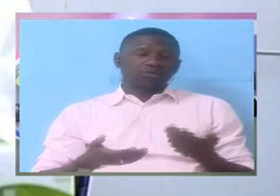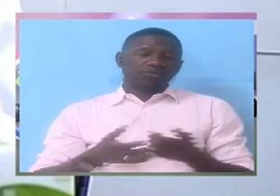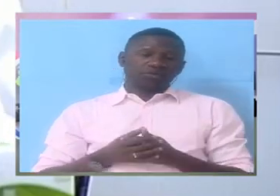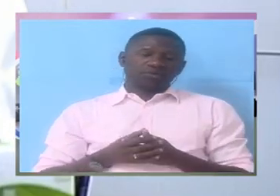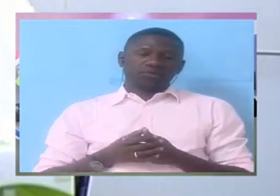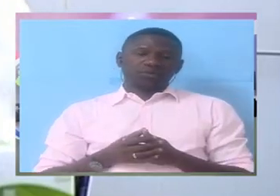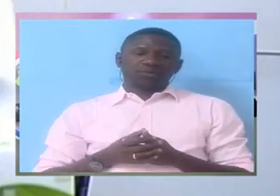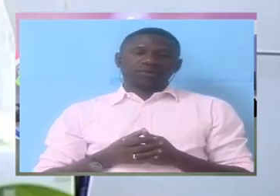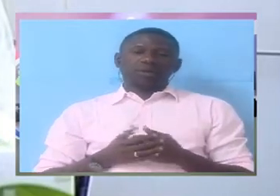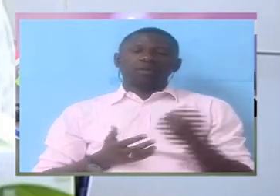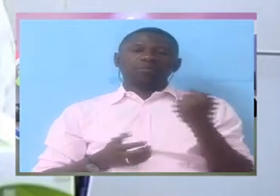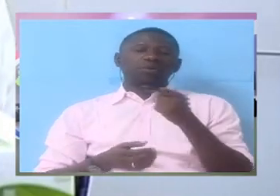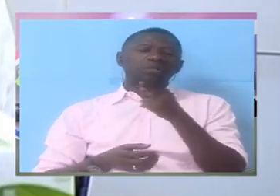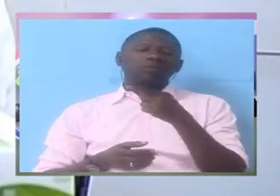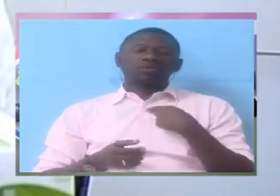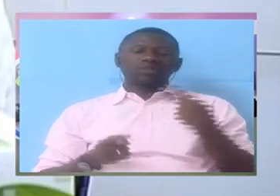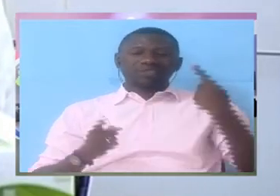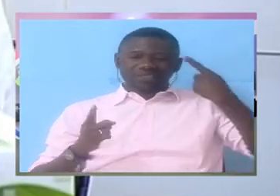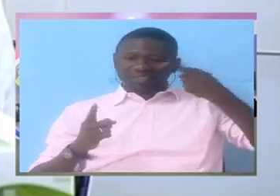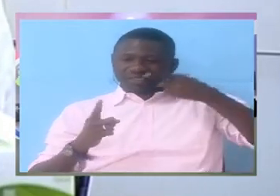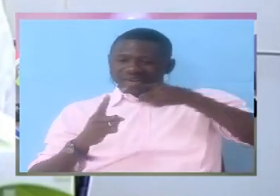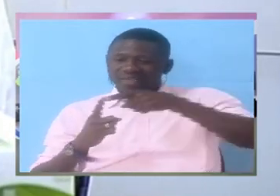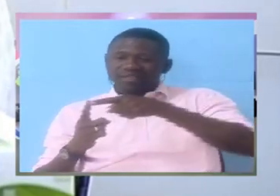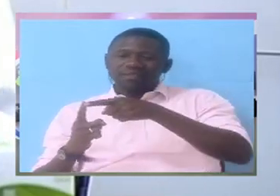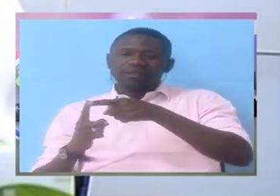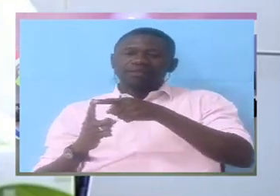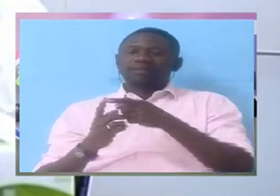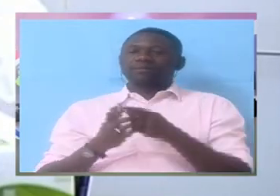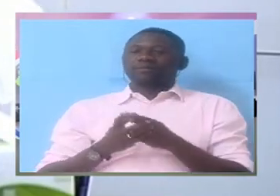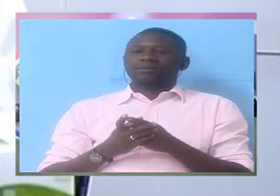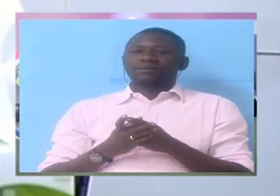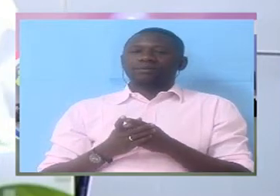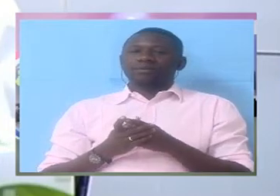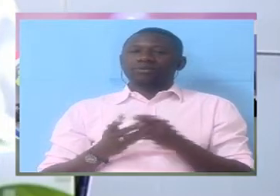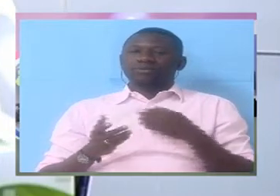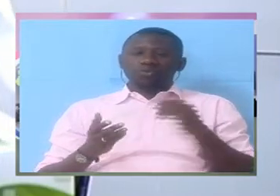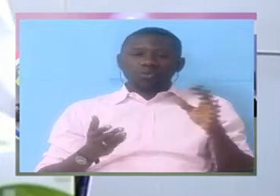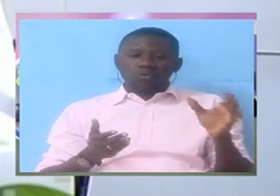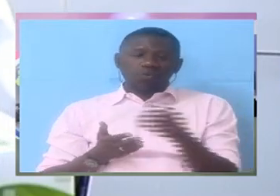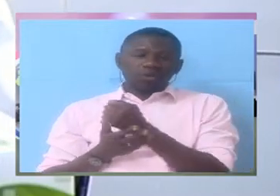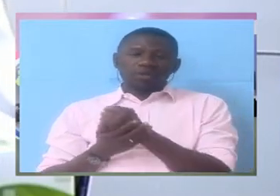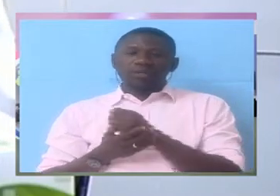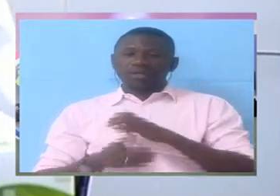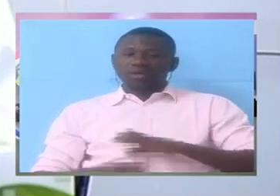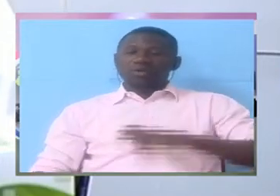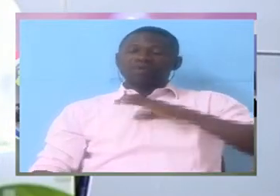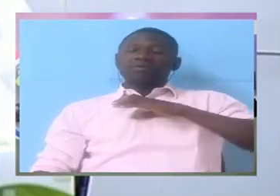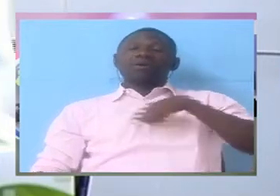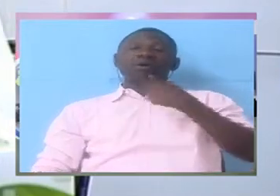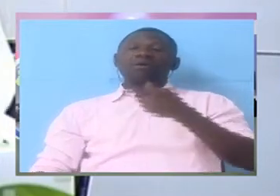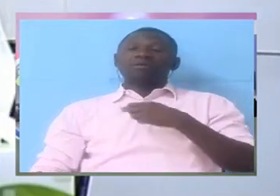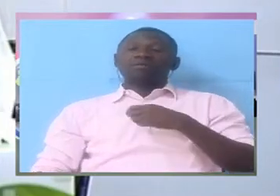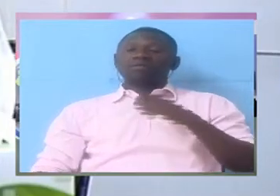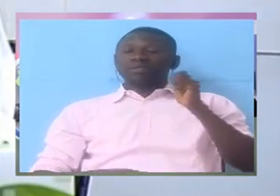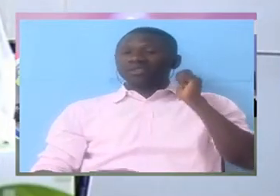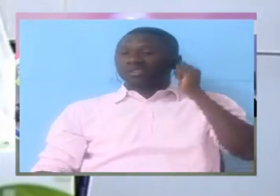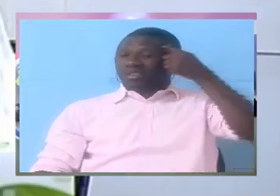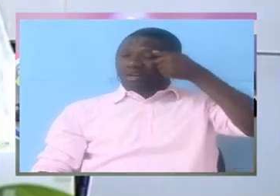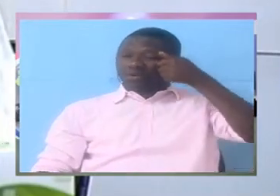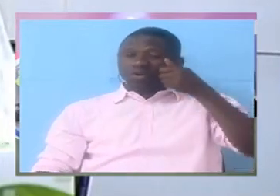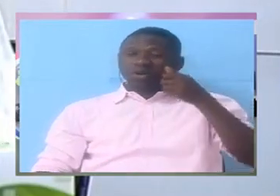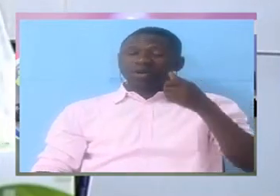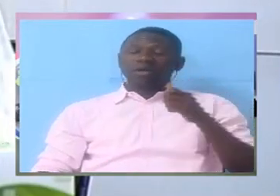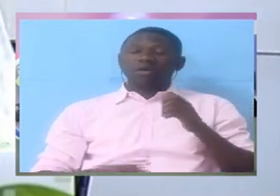was a strategy. Kato dumo wo mu feroleti. To win the confidence of the Sarahula community. For